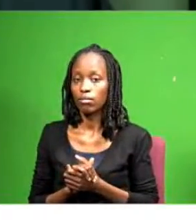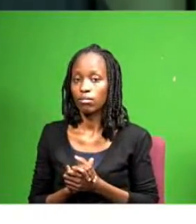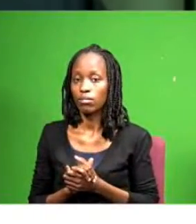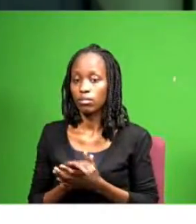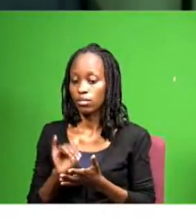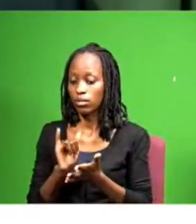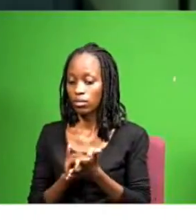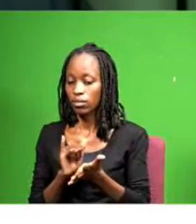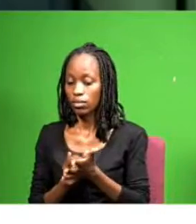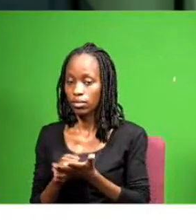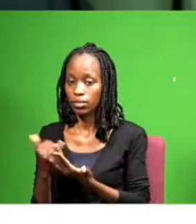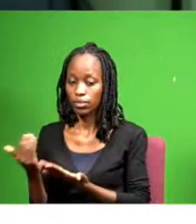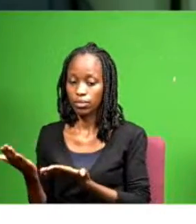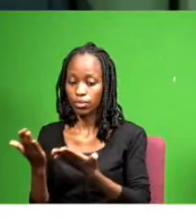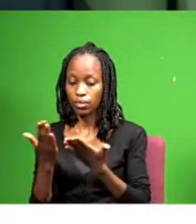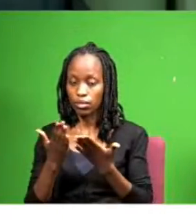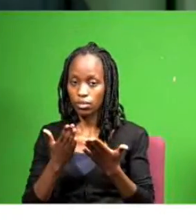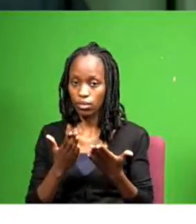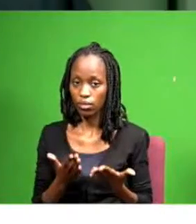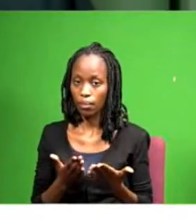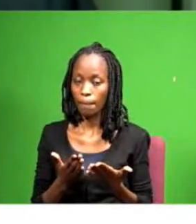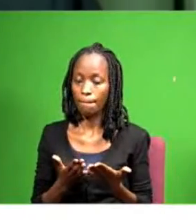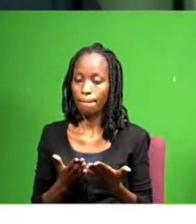were made before